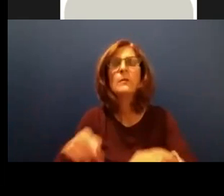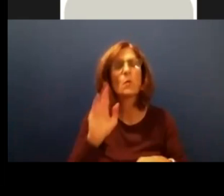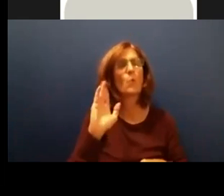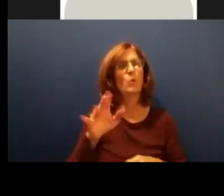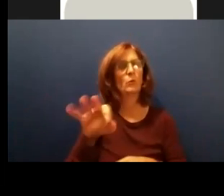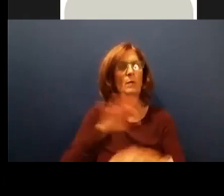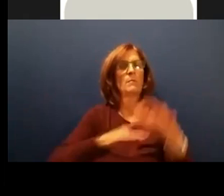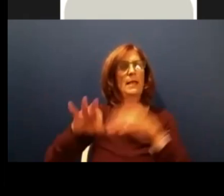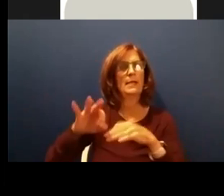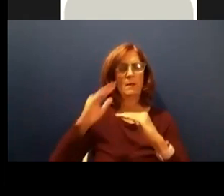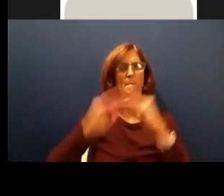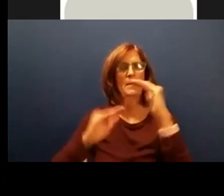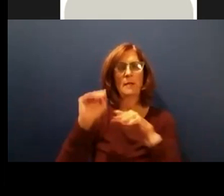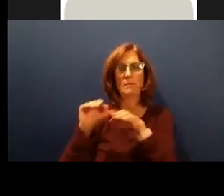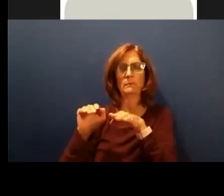with